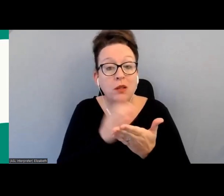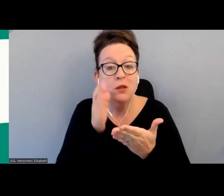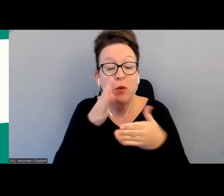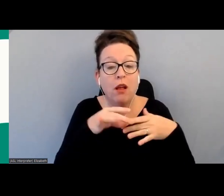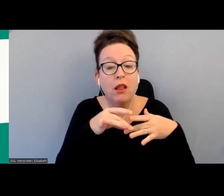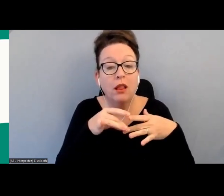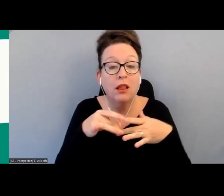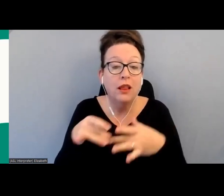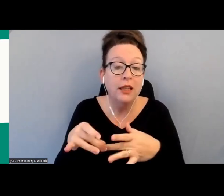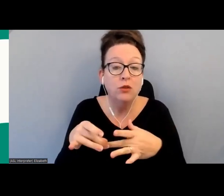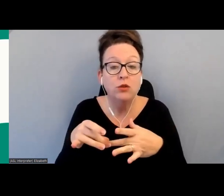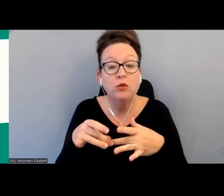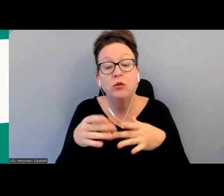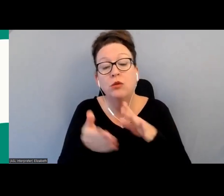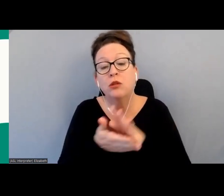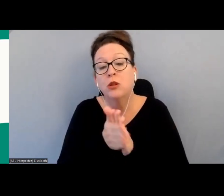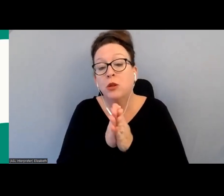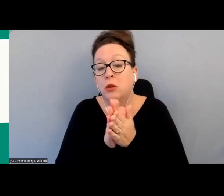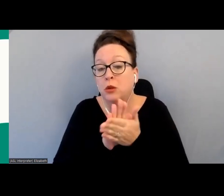to